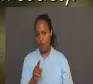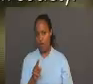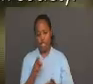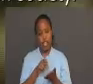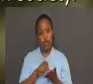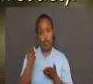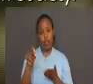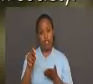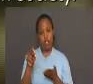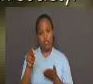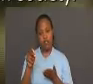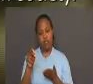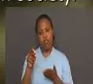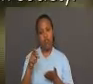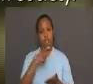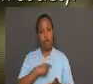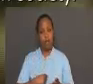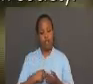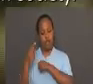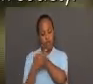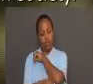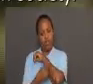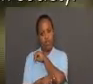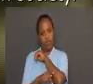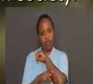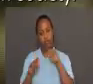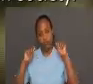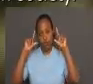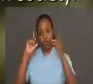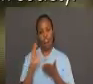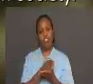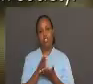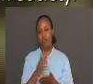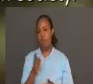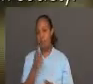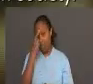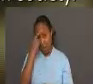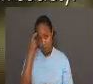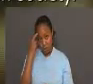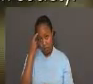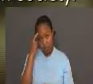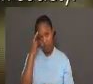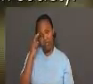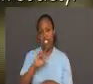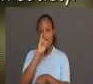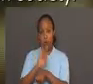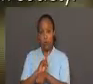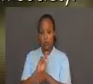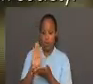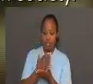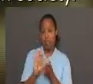a democracy to be politically active because without the participation of